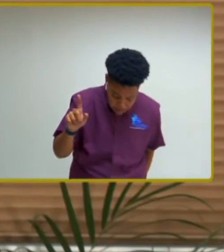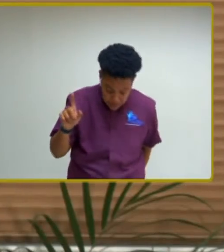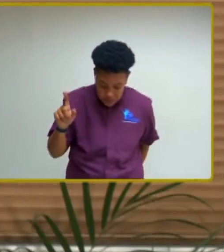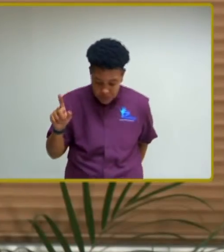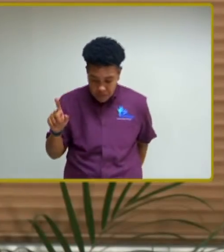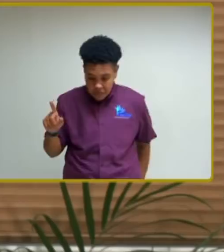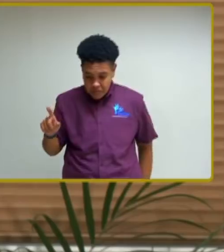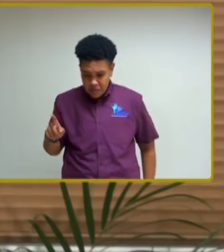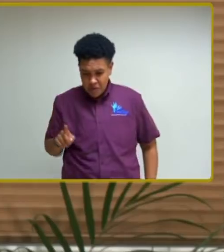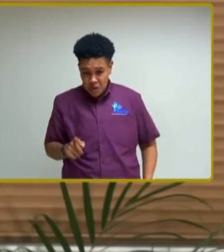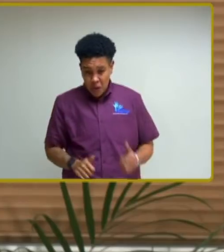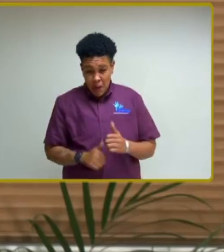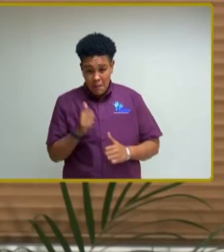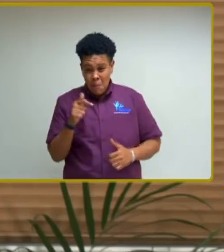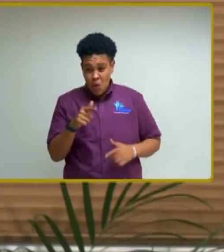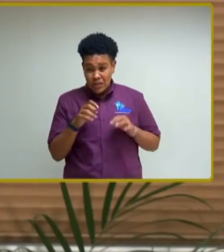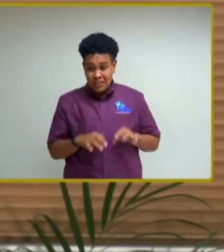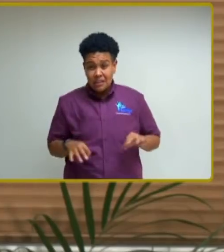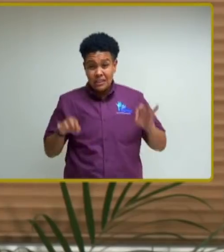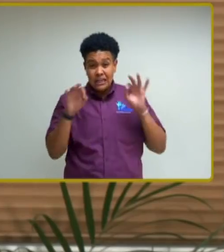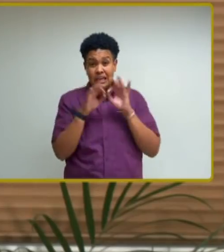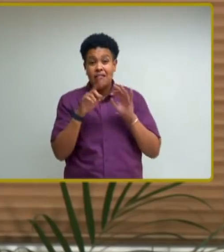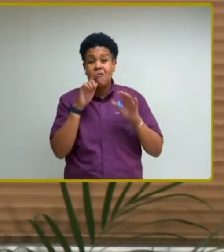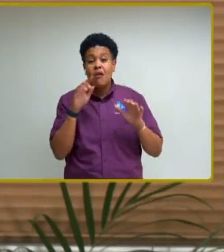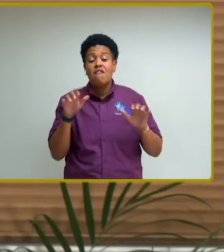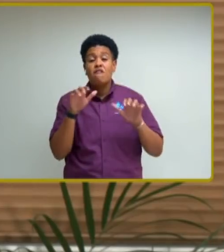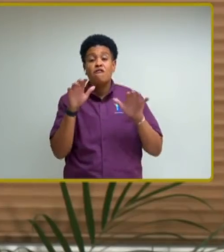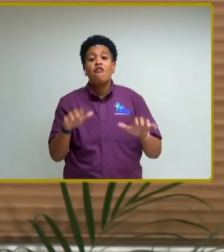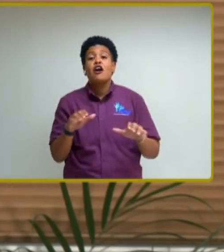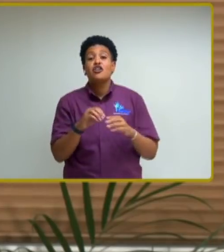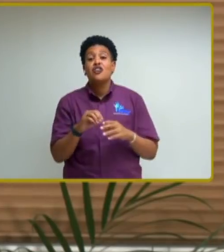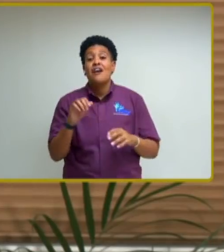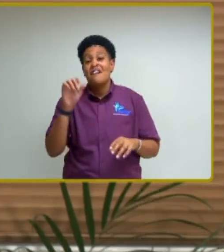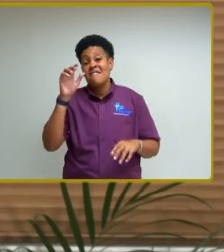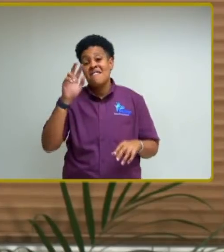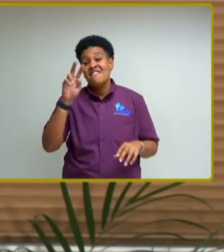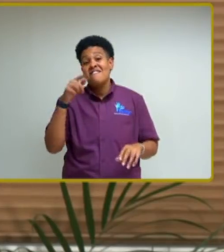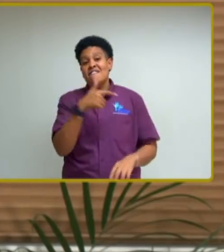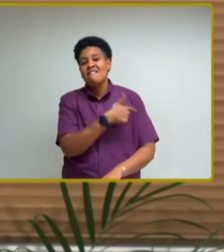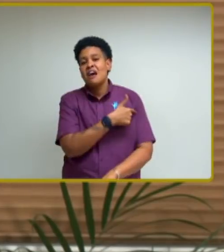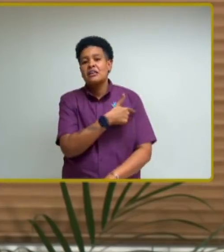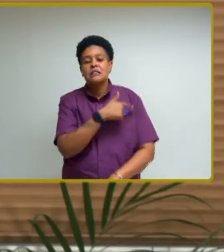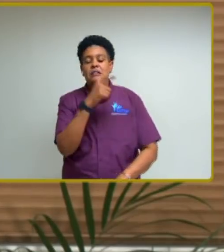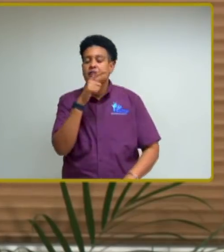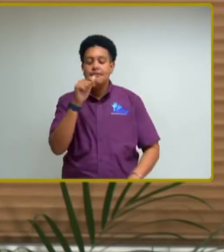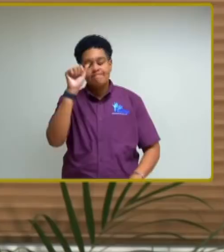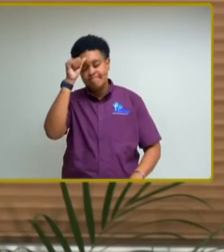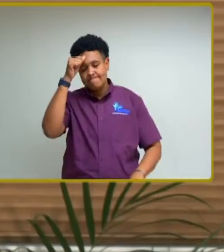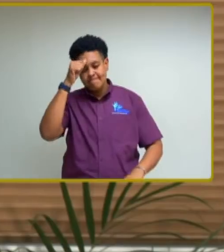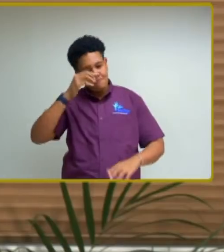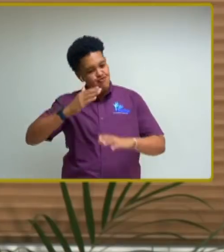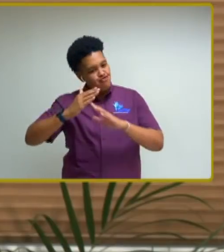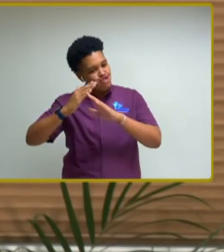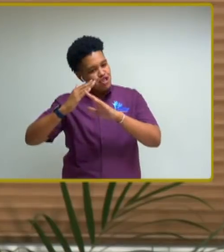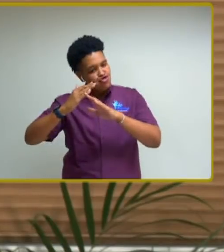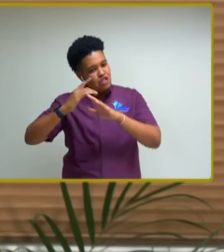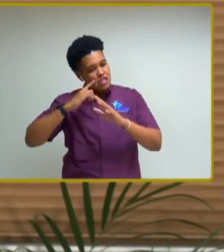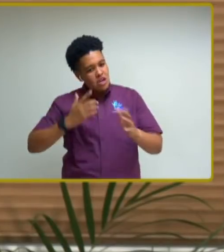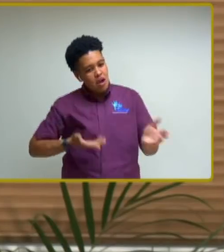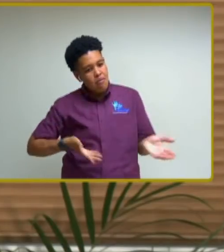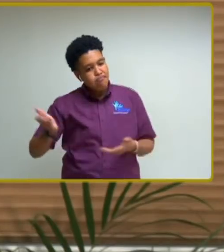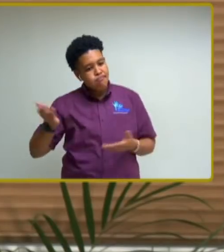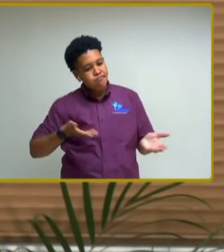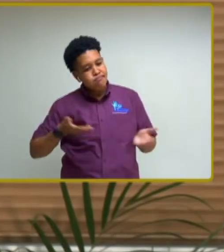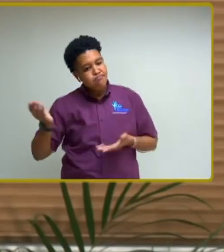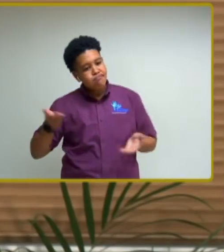most significant manufacturer of vaccines, India, announced the restrictions on export. It's really